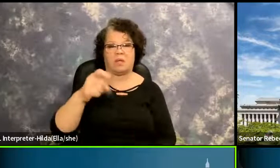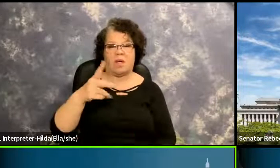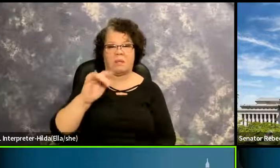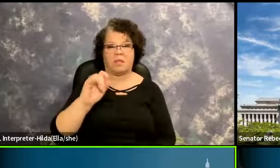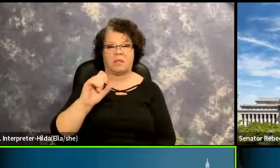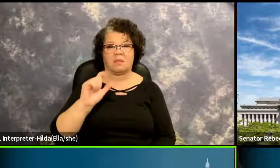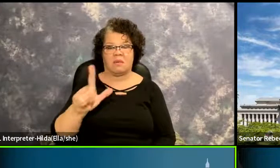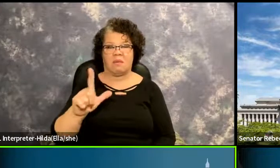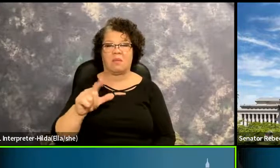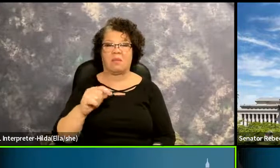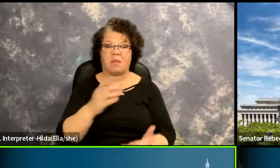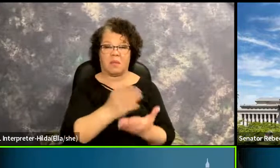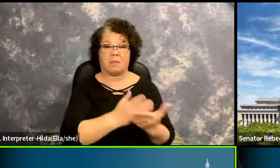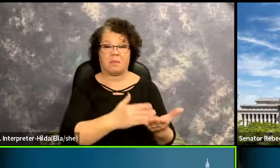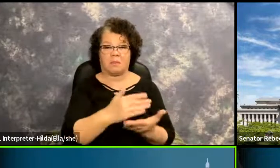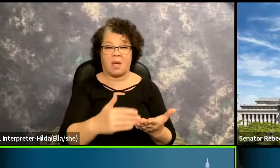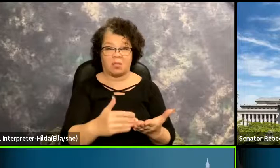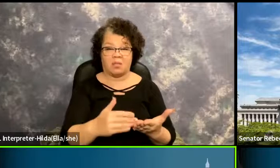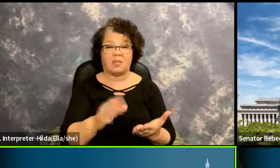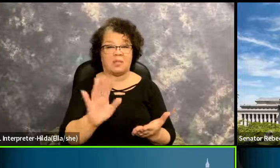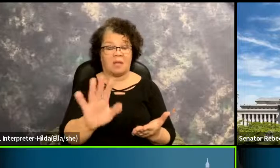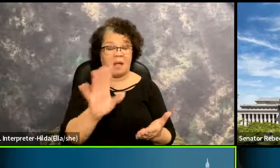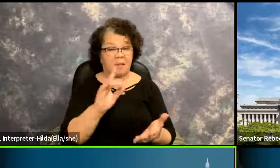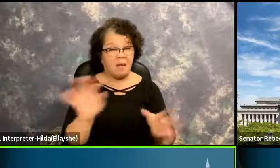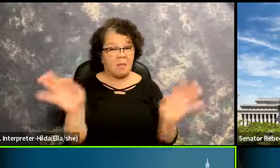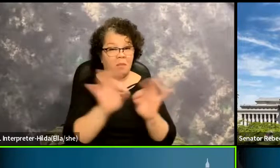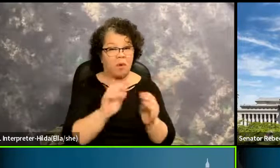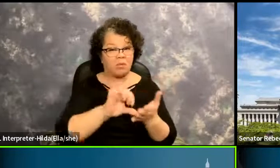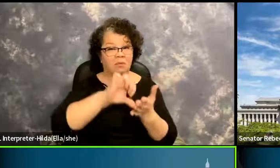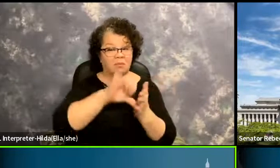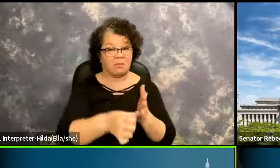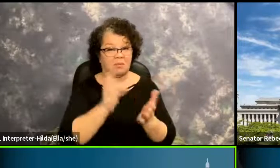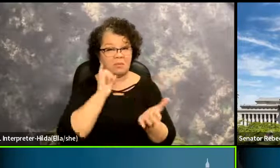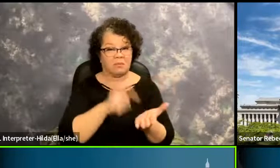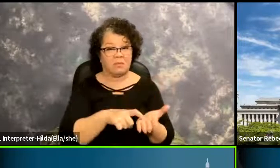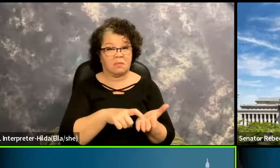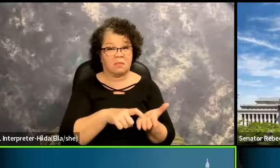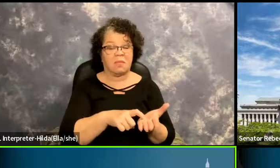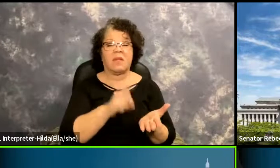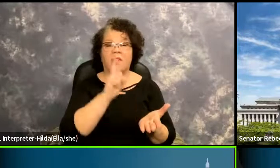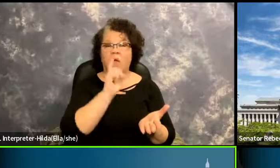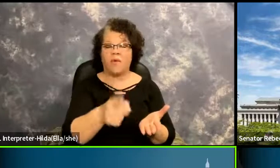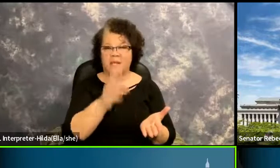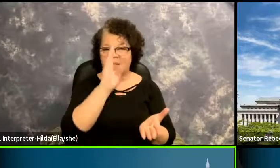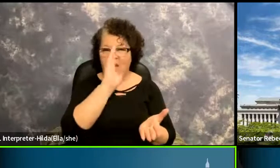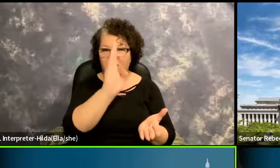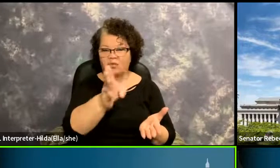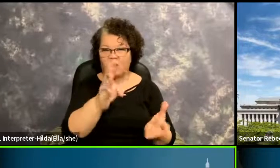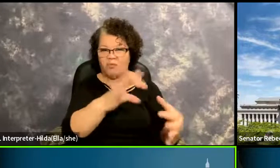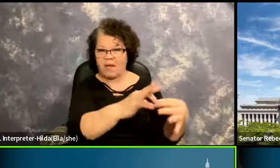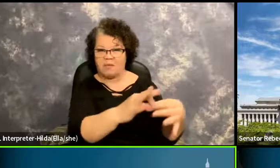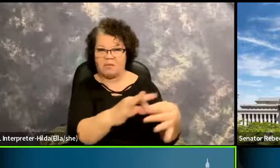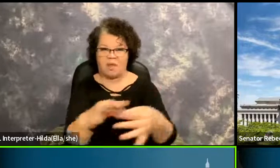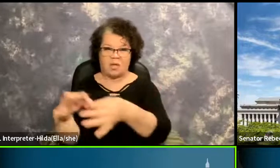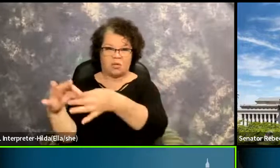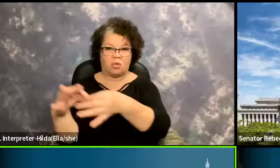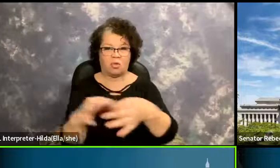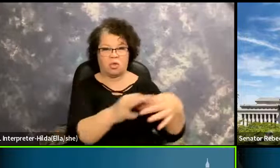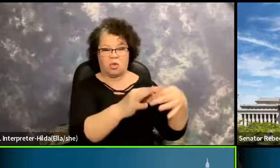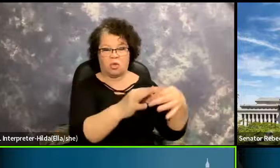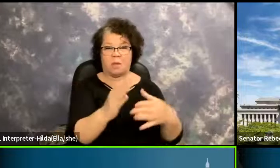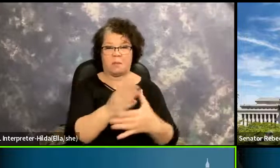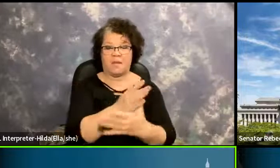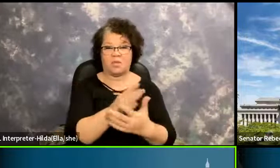That's pretty important for me to underscore. There is a direct interrelationship between all of